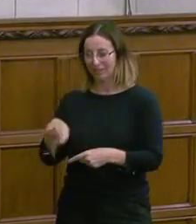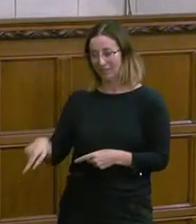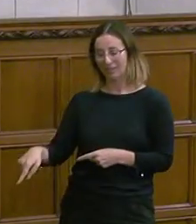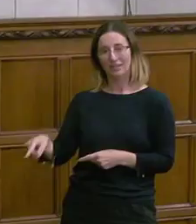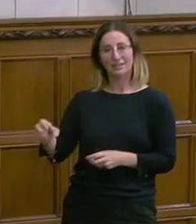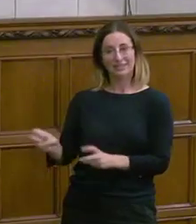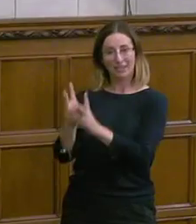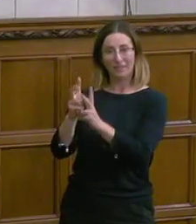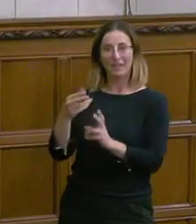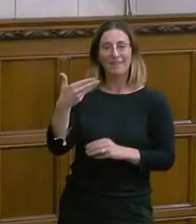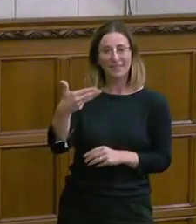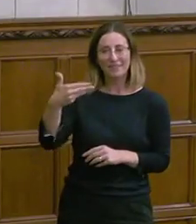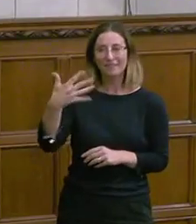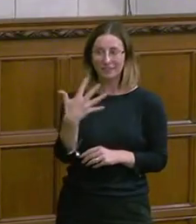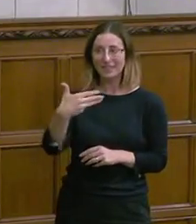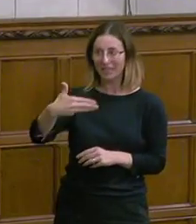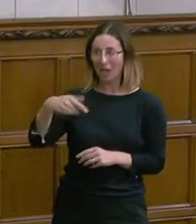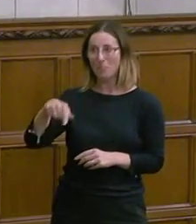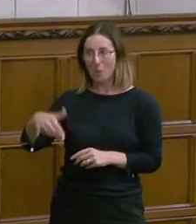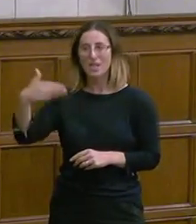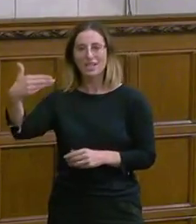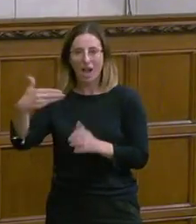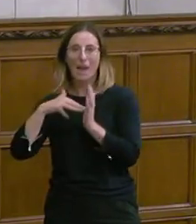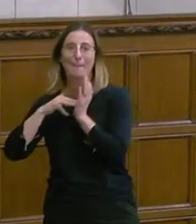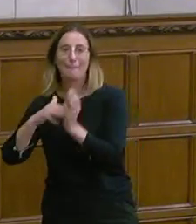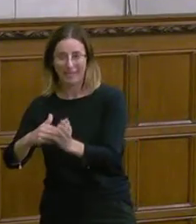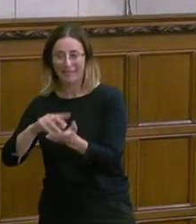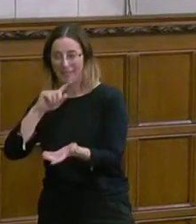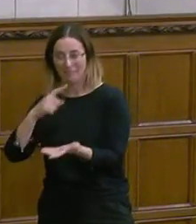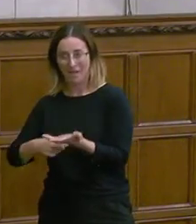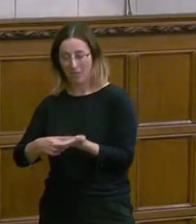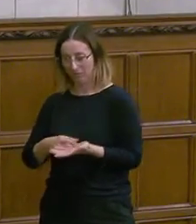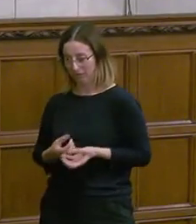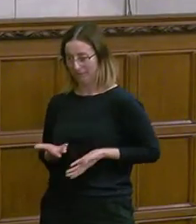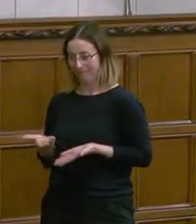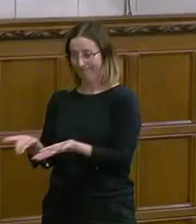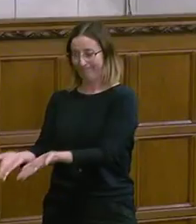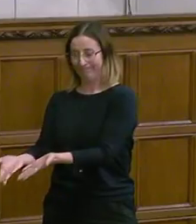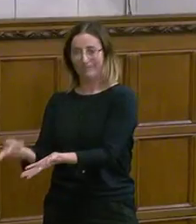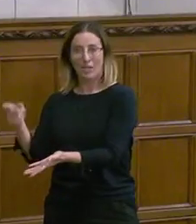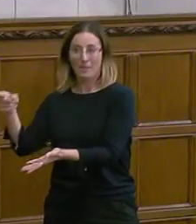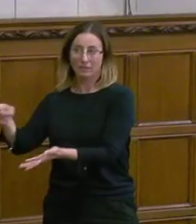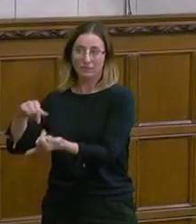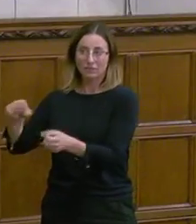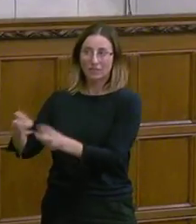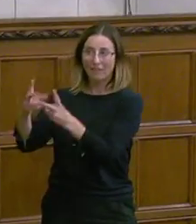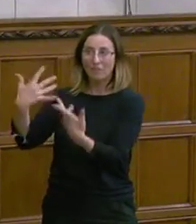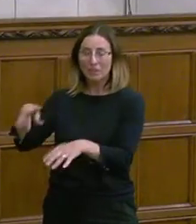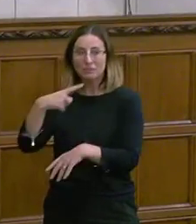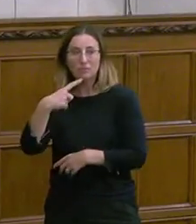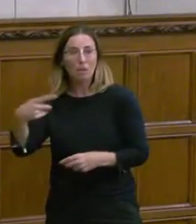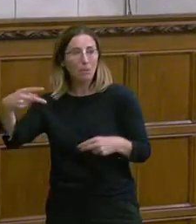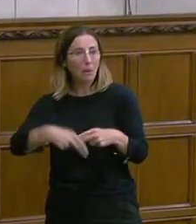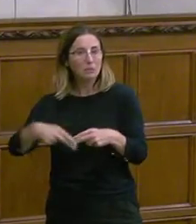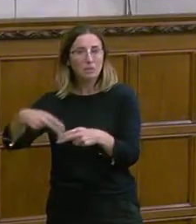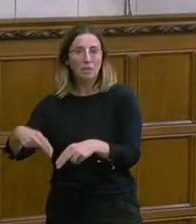59.9 million in high needs funding this year. I understand that Suffolk has not indicated cuts to funding for deaf services this